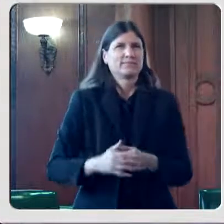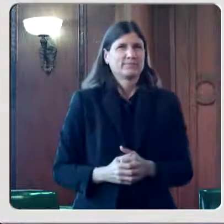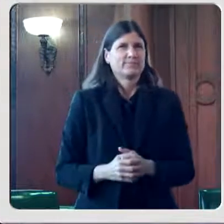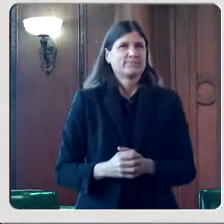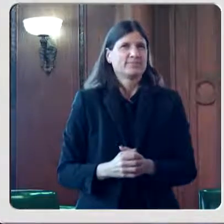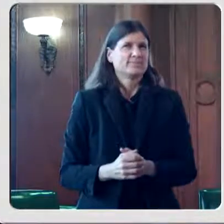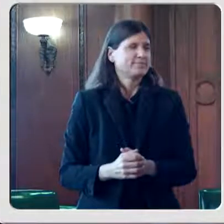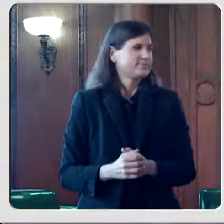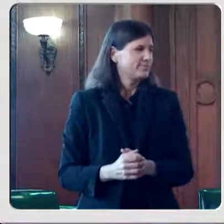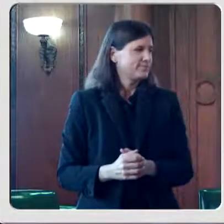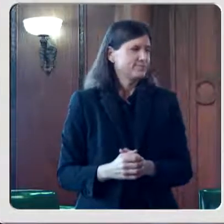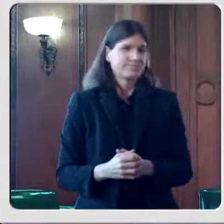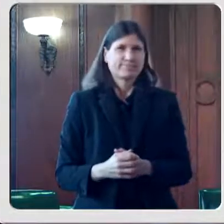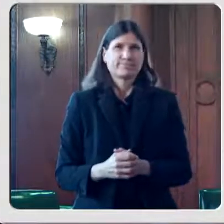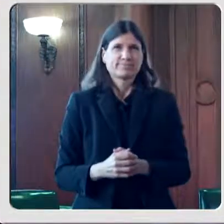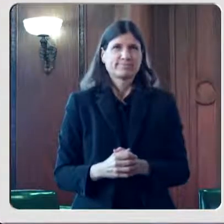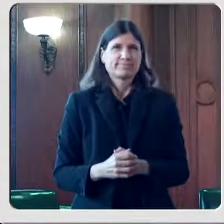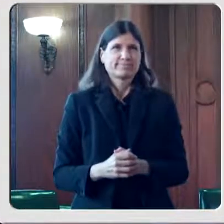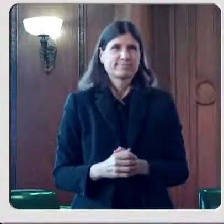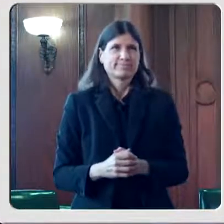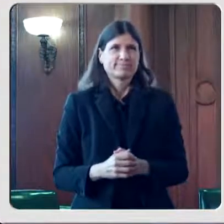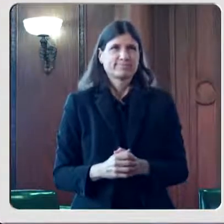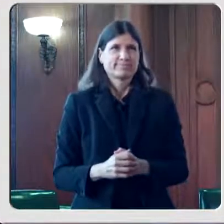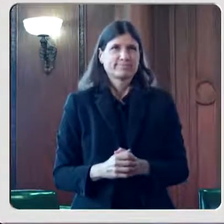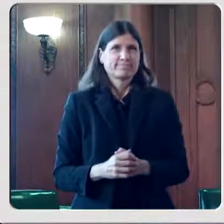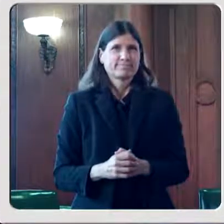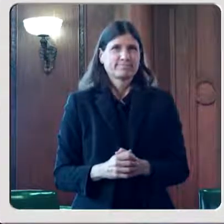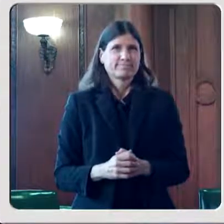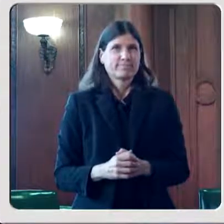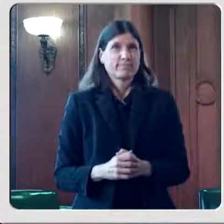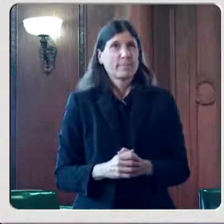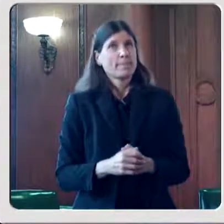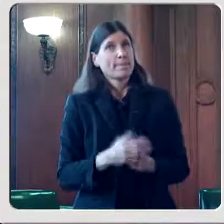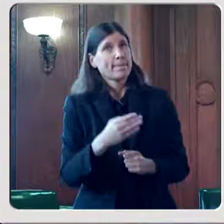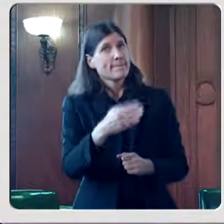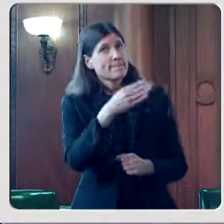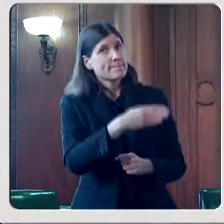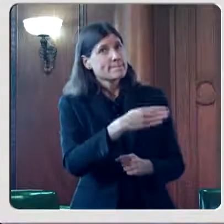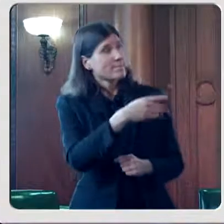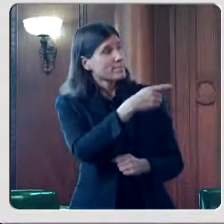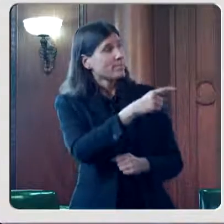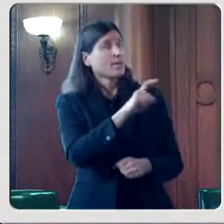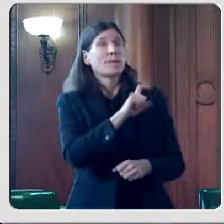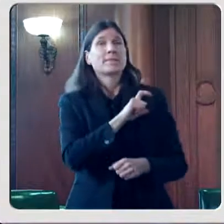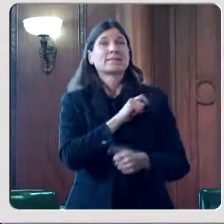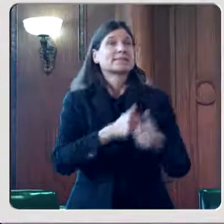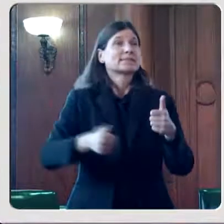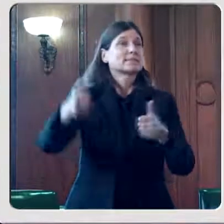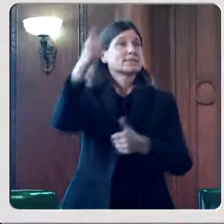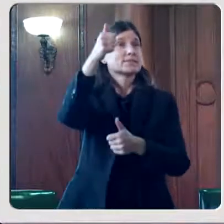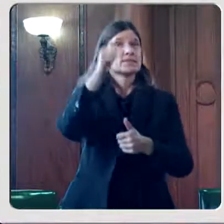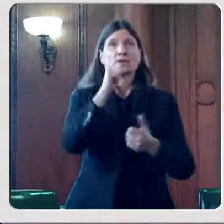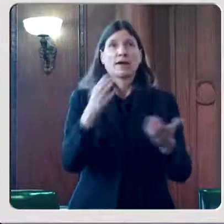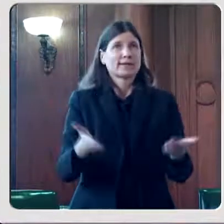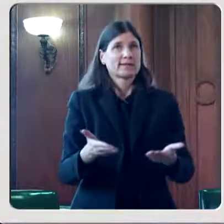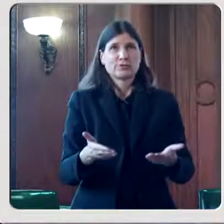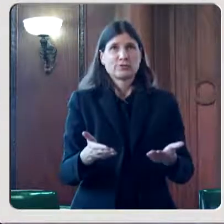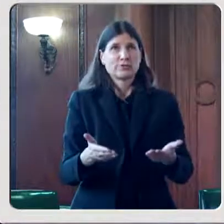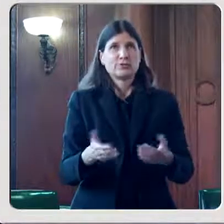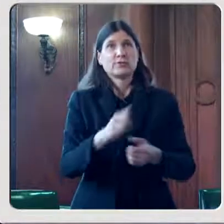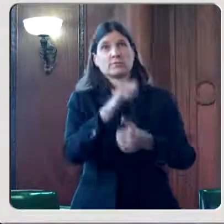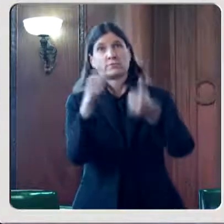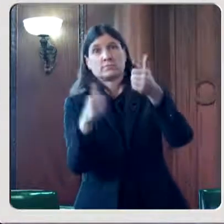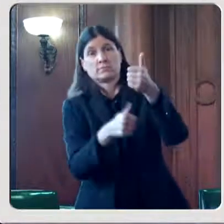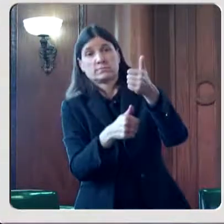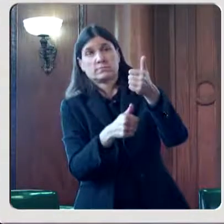Deputy Steve Kent is representing Commissioner Cheryl Clapprood today. Indicates it was a quiet weekend, which is good. They're